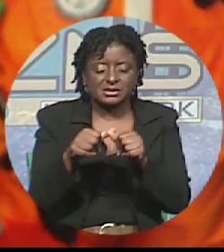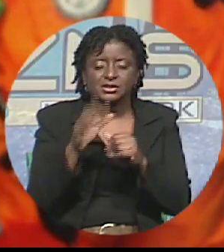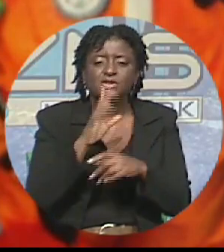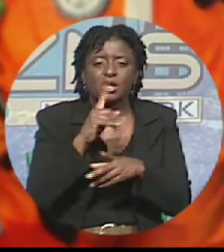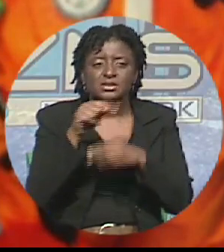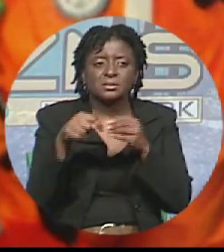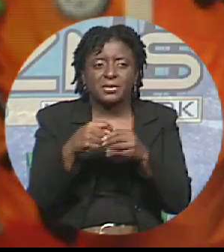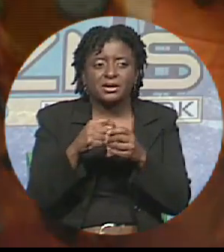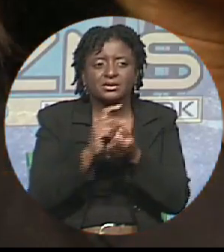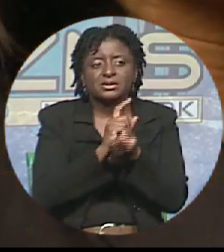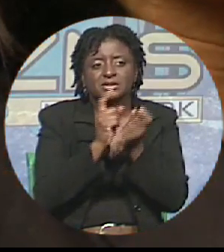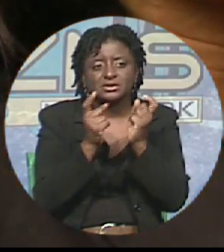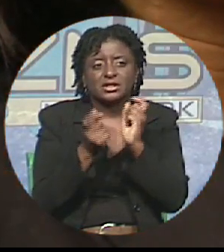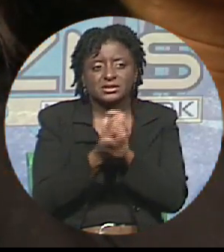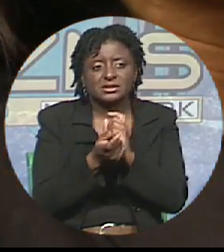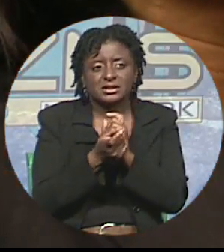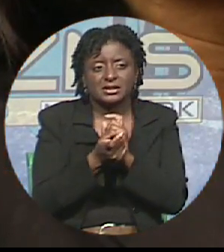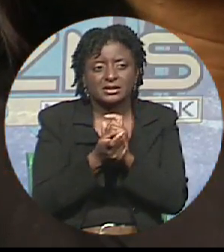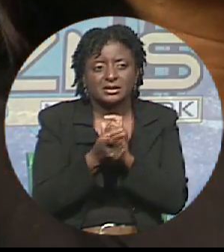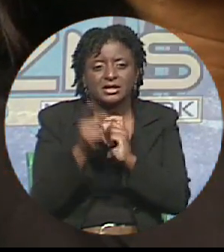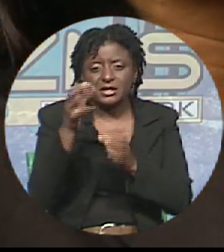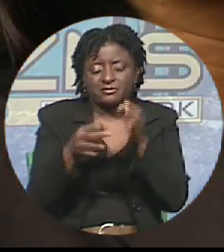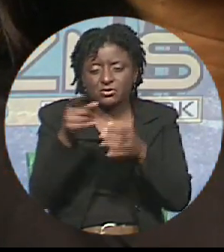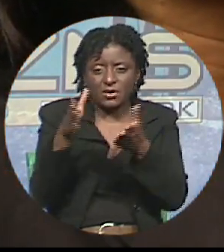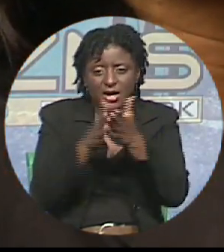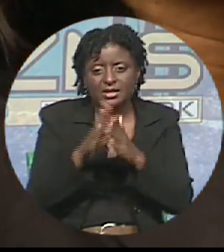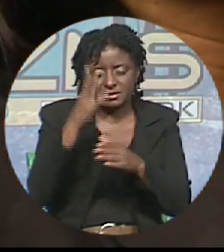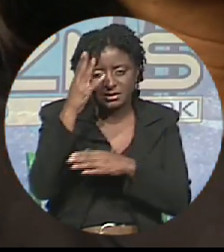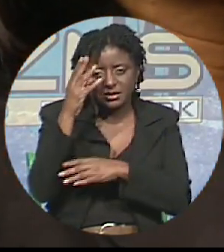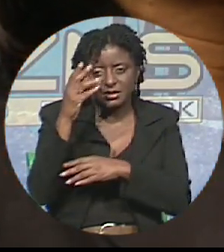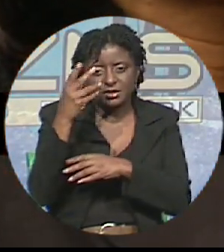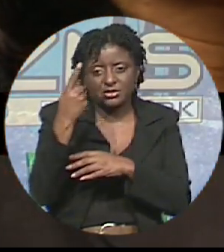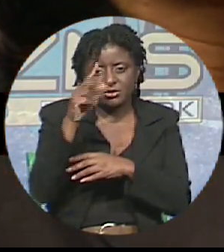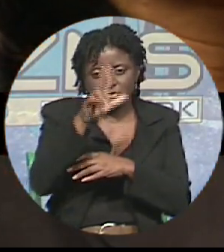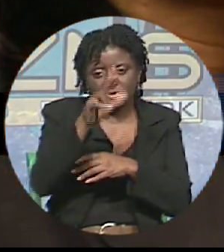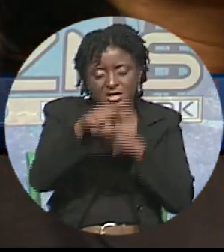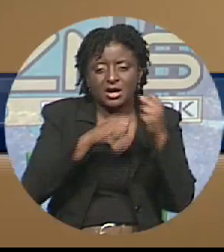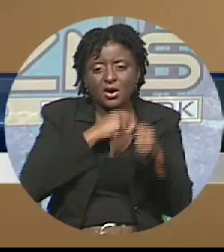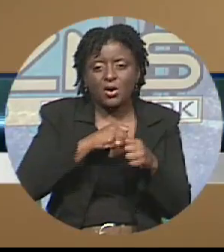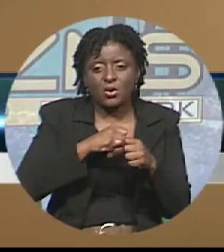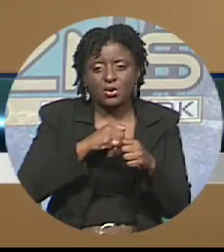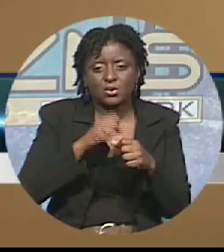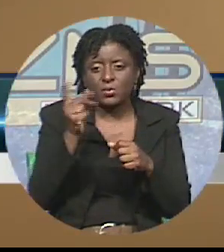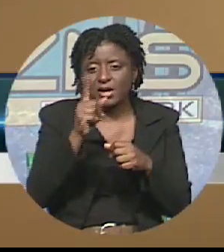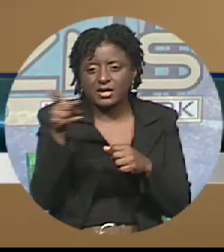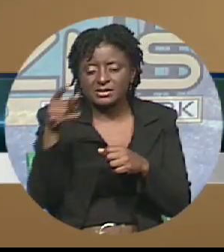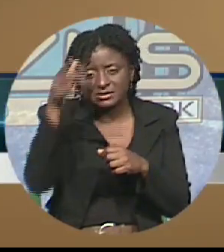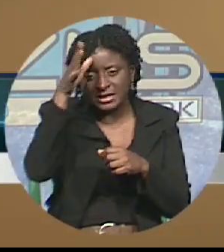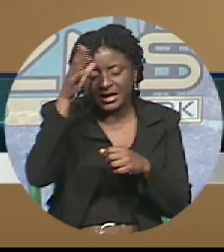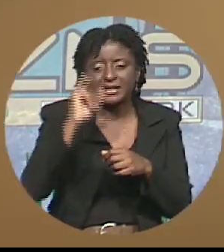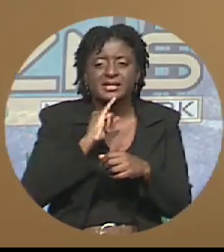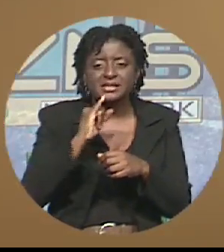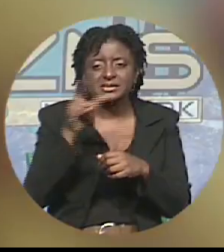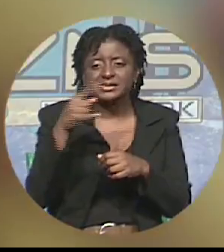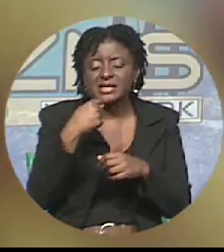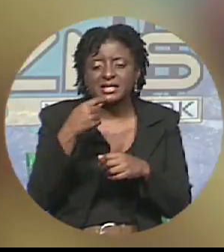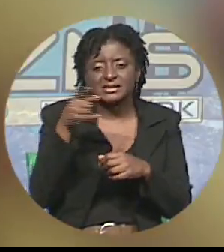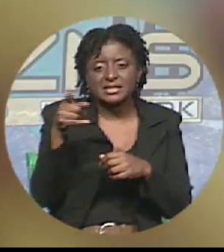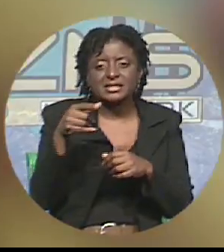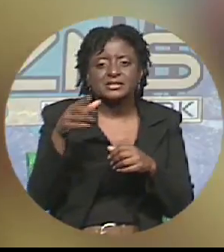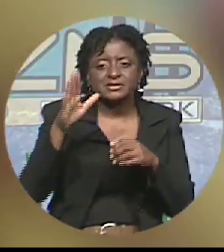them of a father. If you ask him where his dad is, he said the 3-year-old saying that he's flying the angels. So